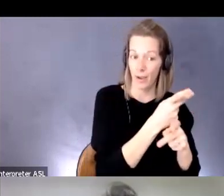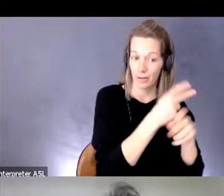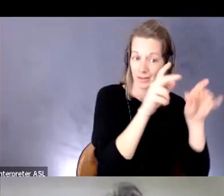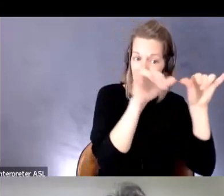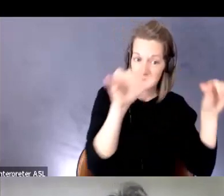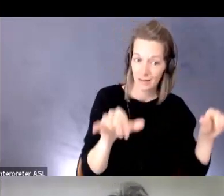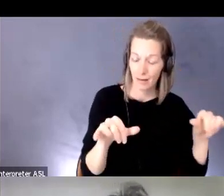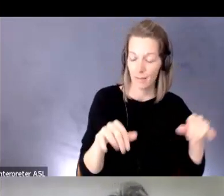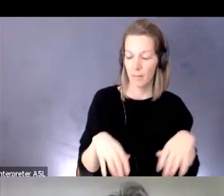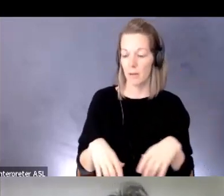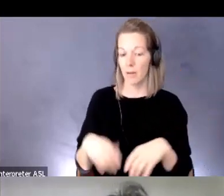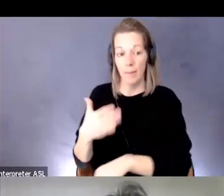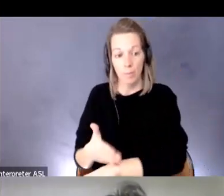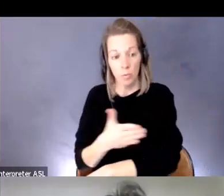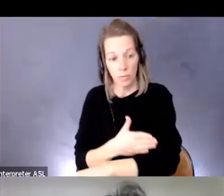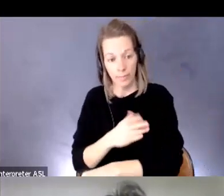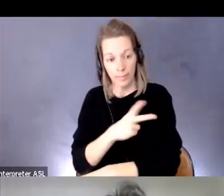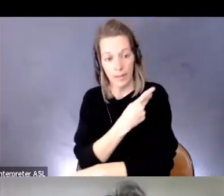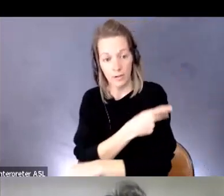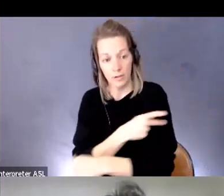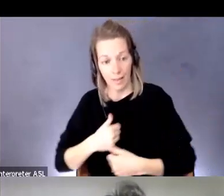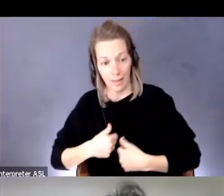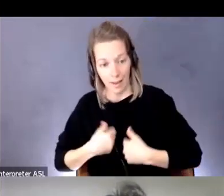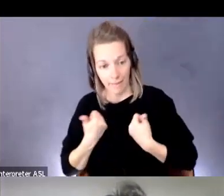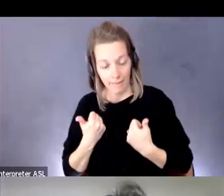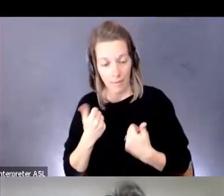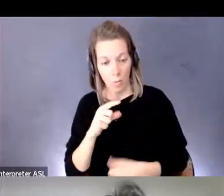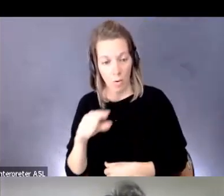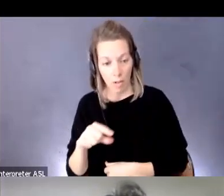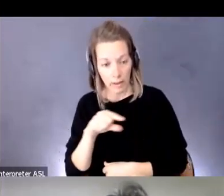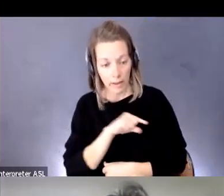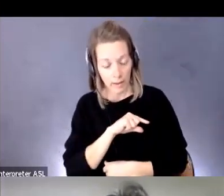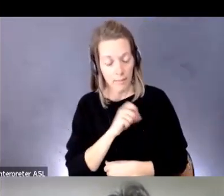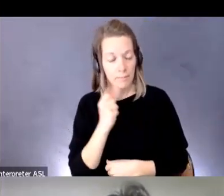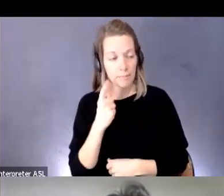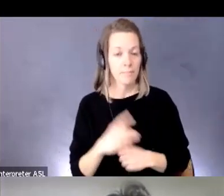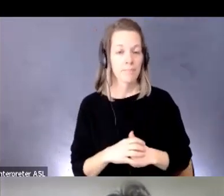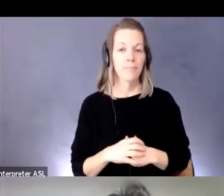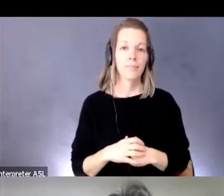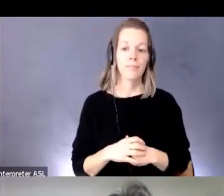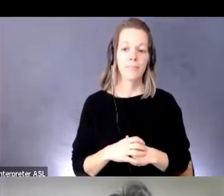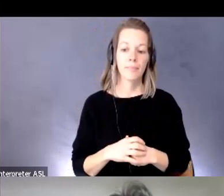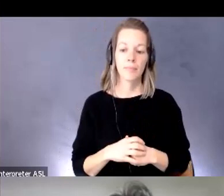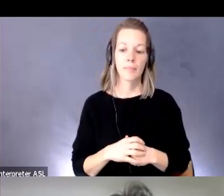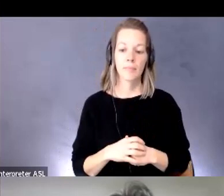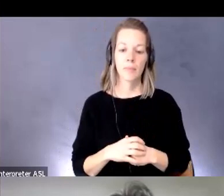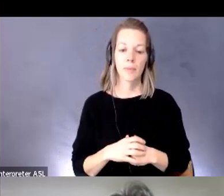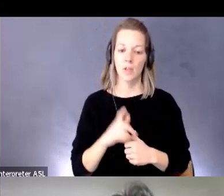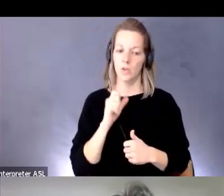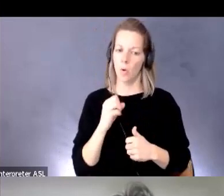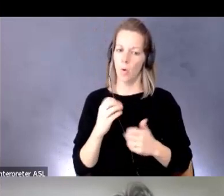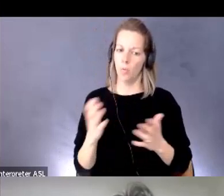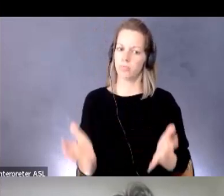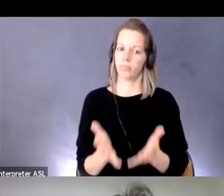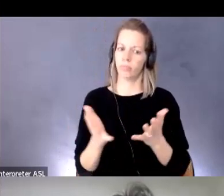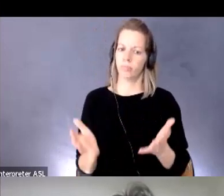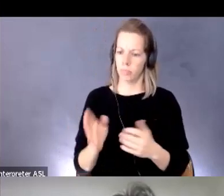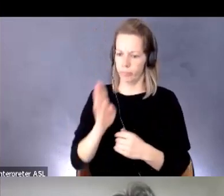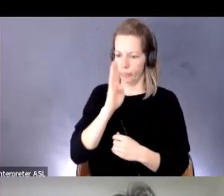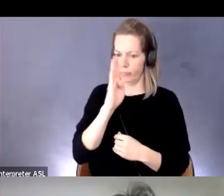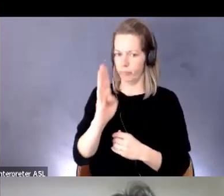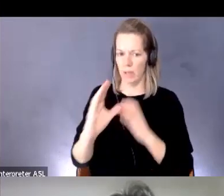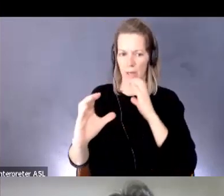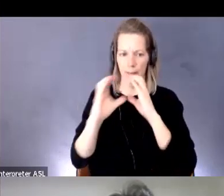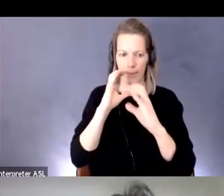So in order to make sure that people have access to communication in